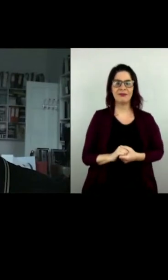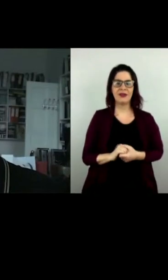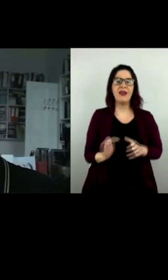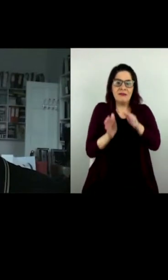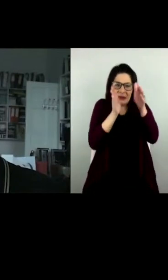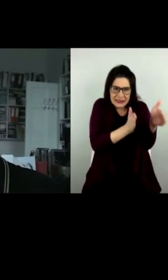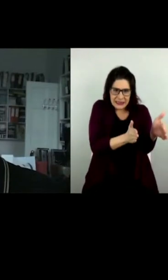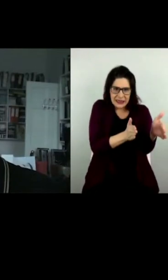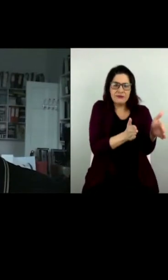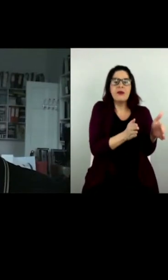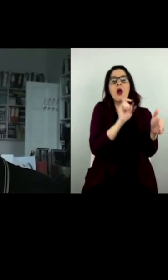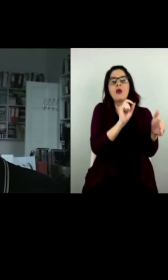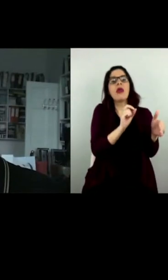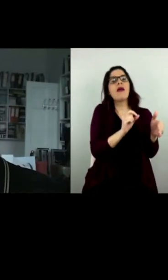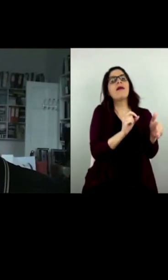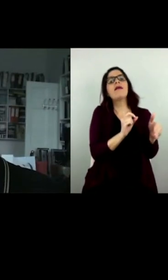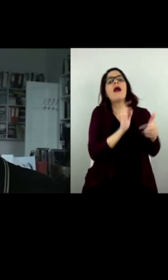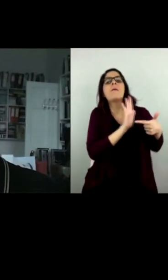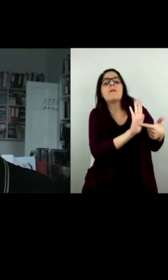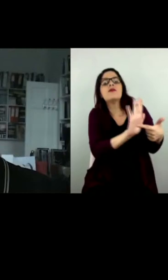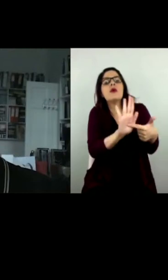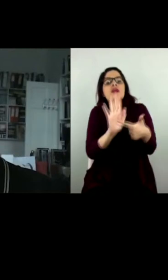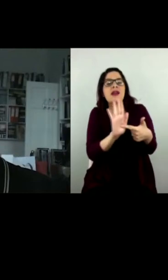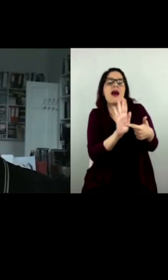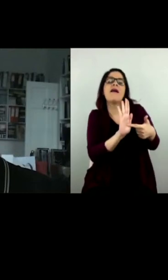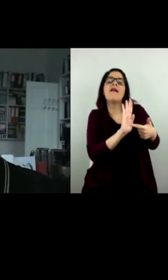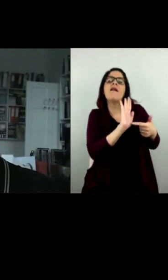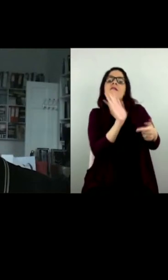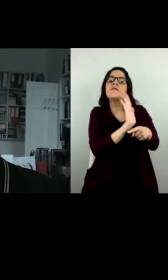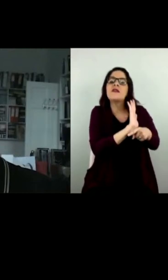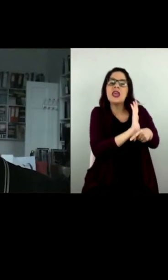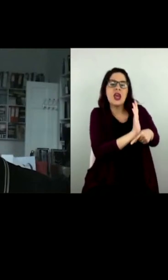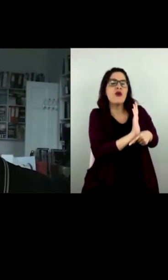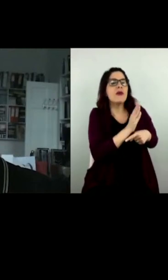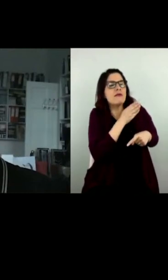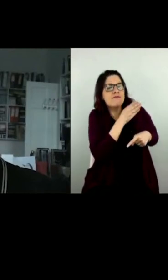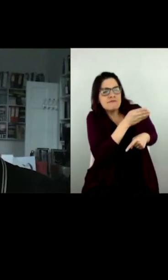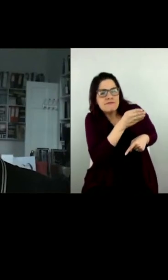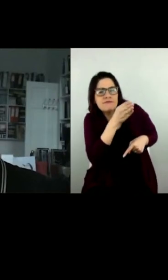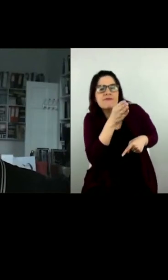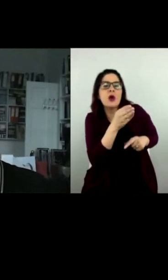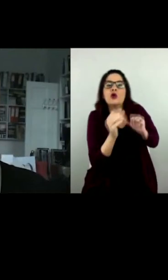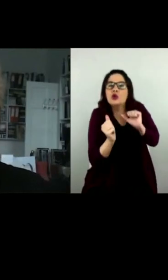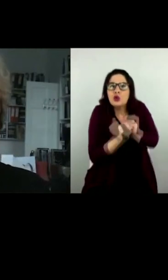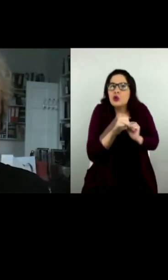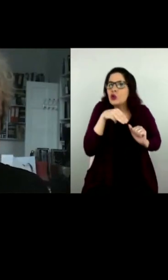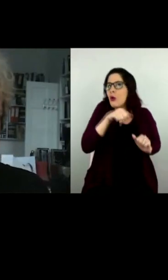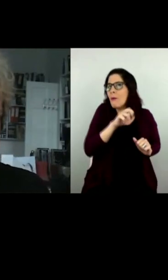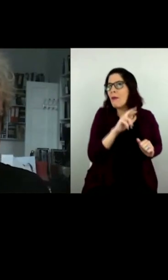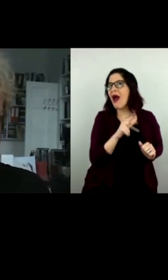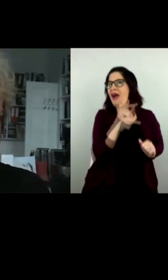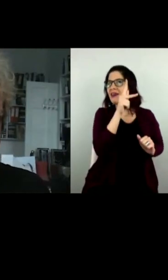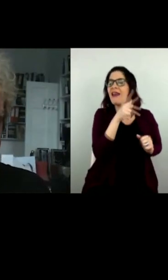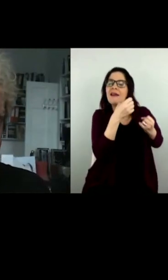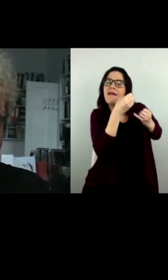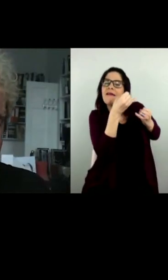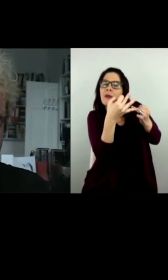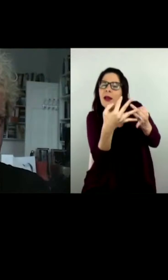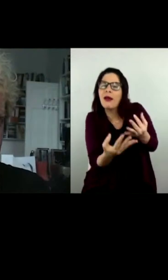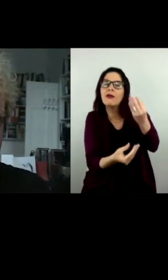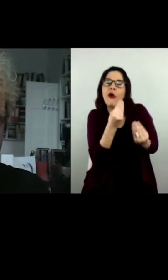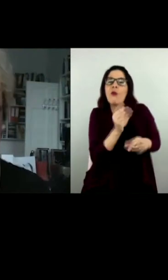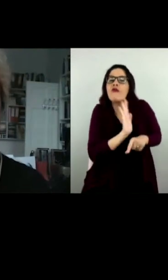part will be the filmic journeys, traveling with Mark through the history of cinema. Fasten